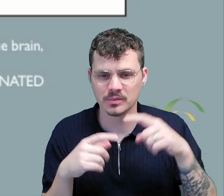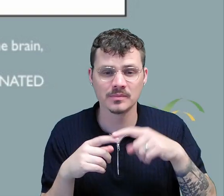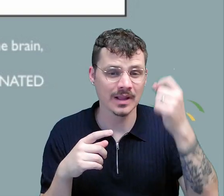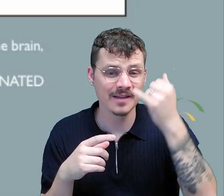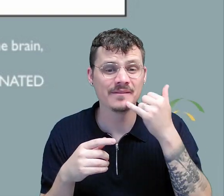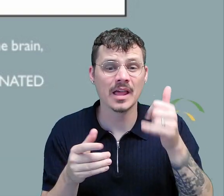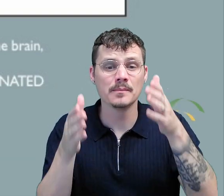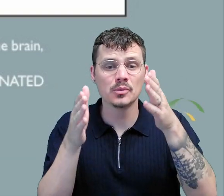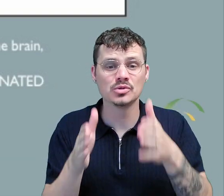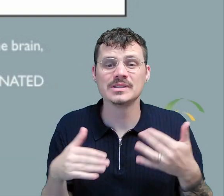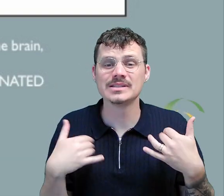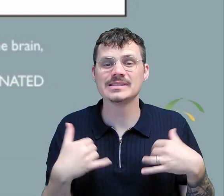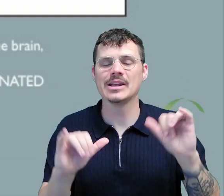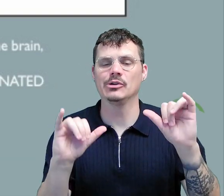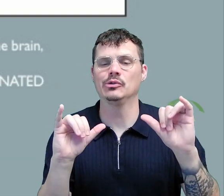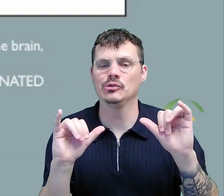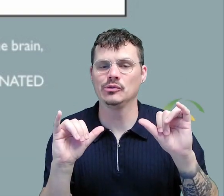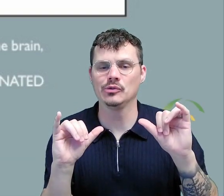person is still